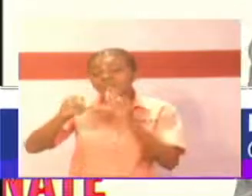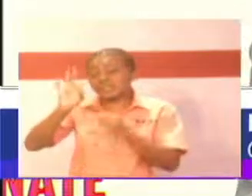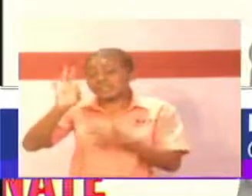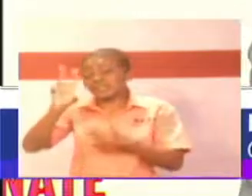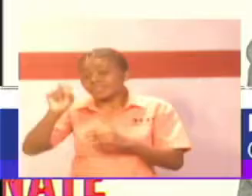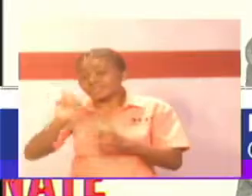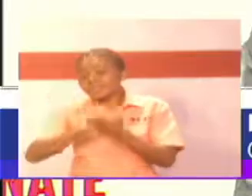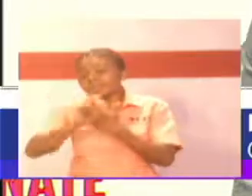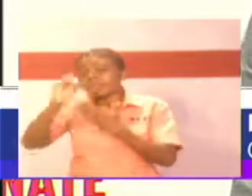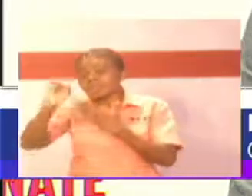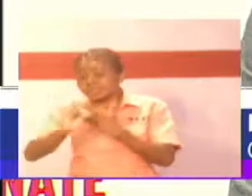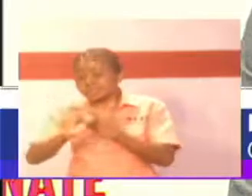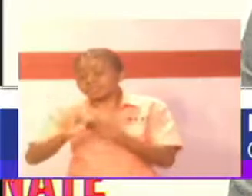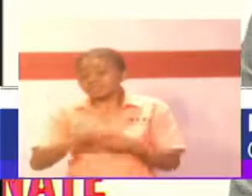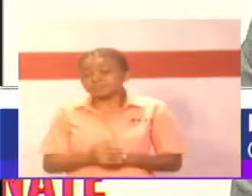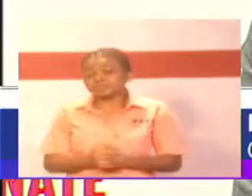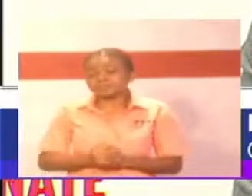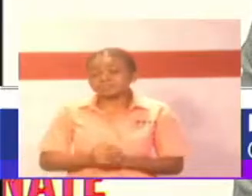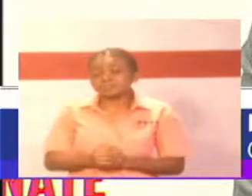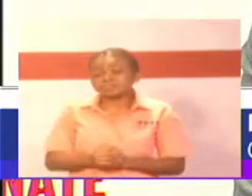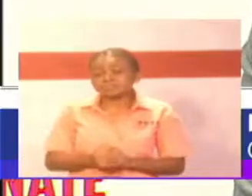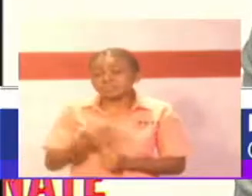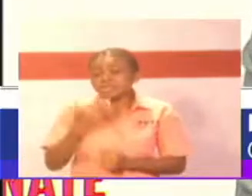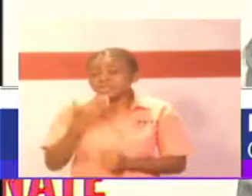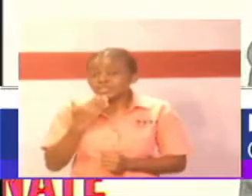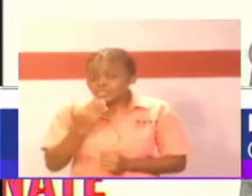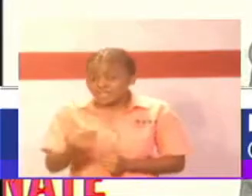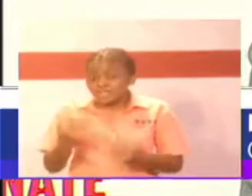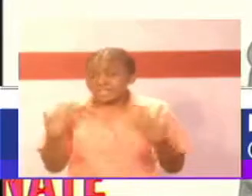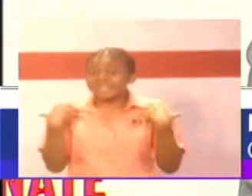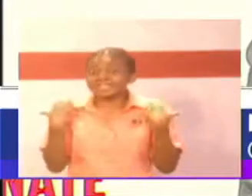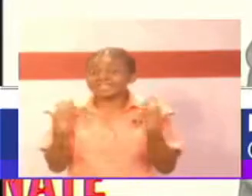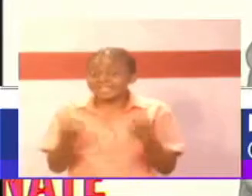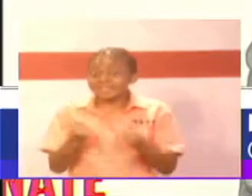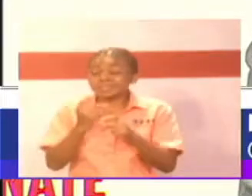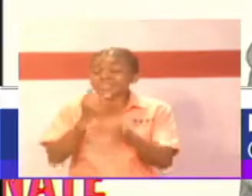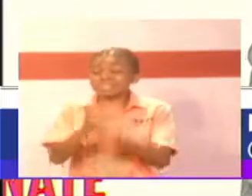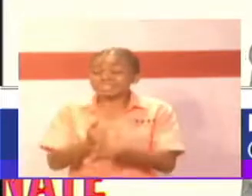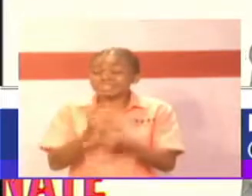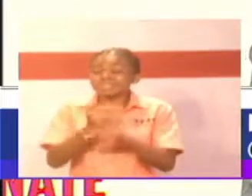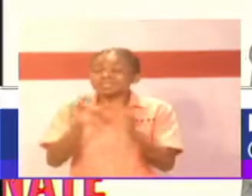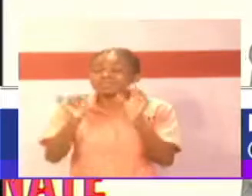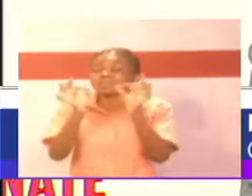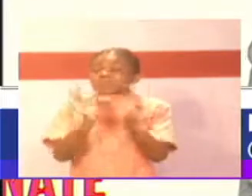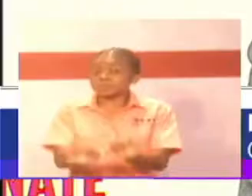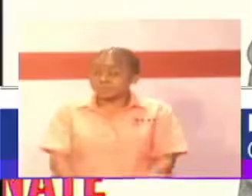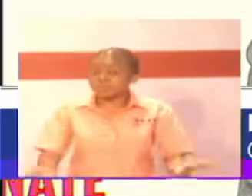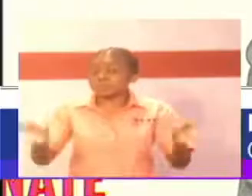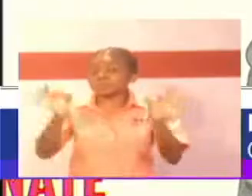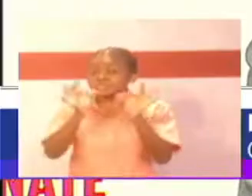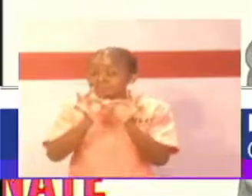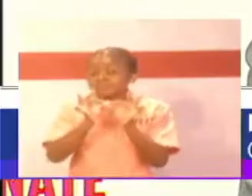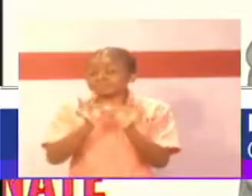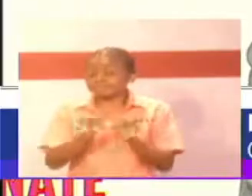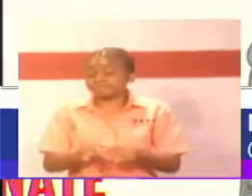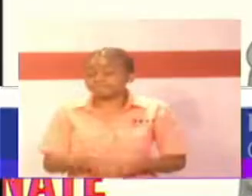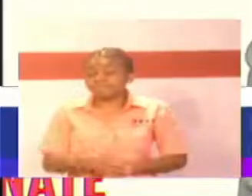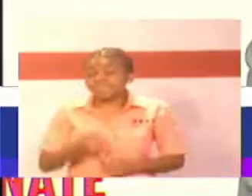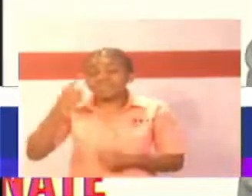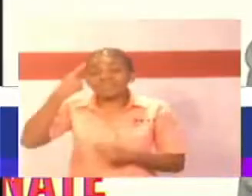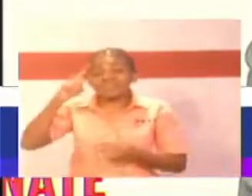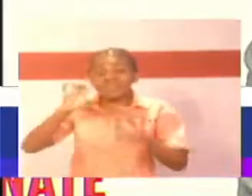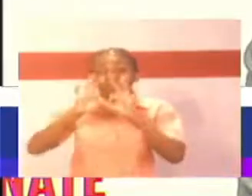Good primary health care is essential, and it is the first level of contact of individuals, families, and